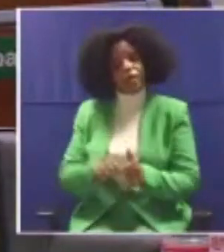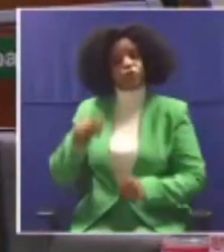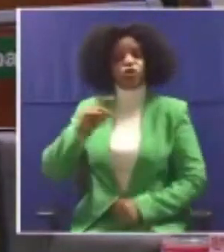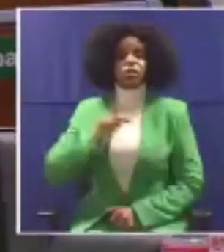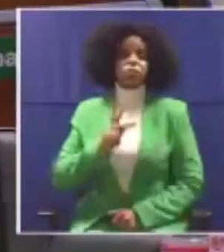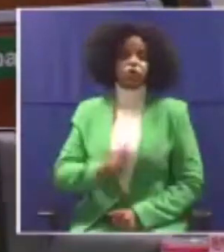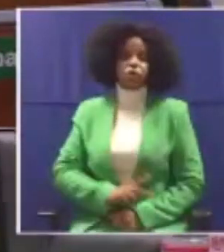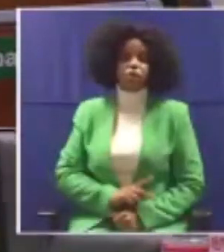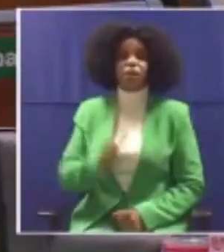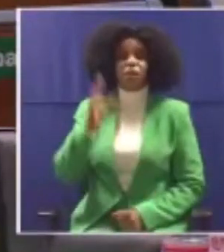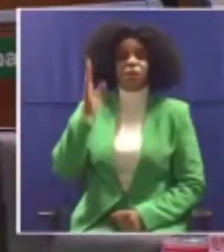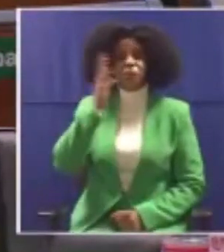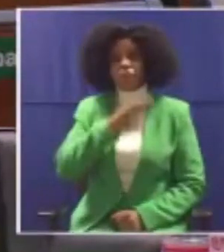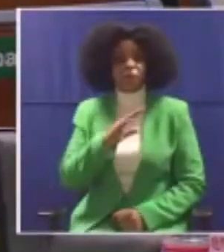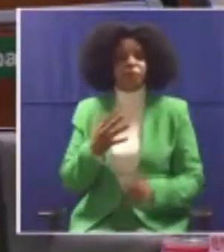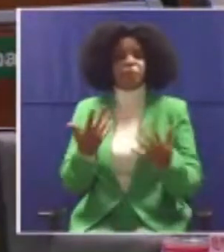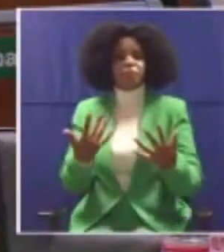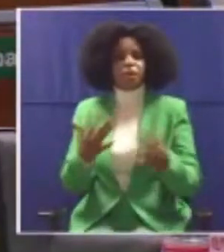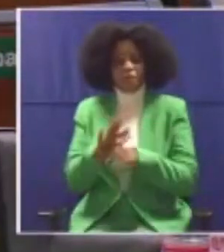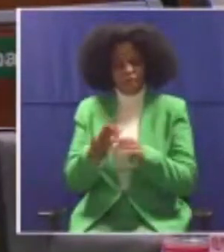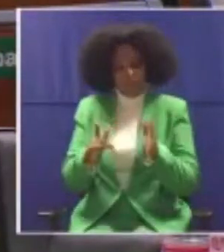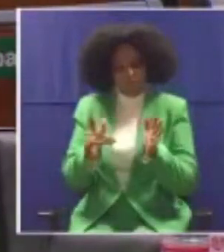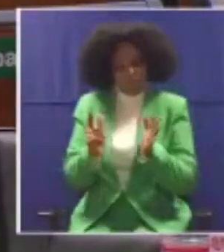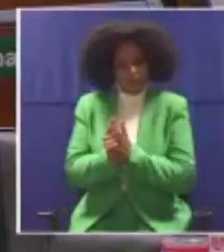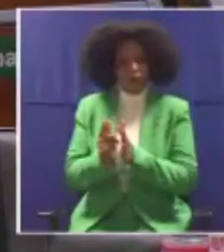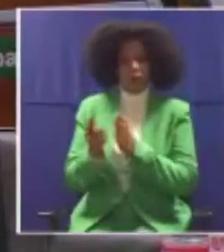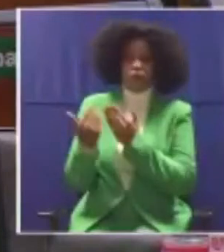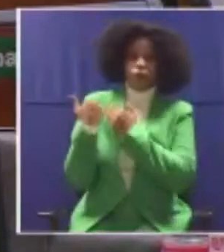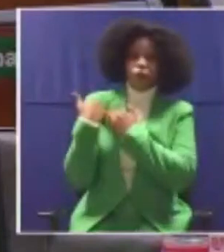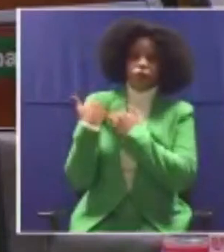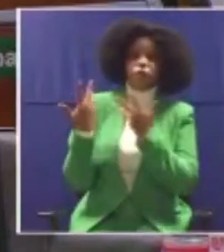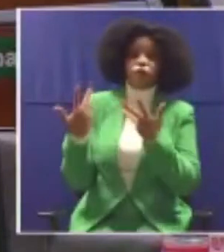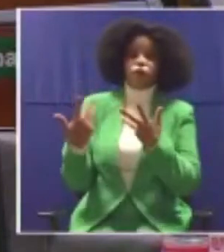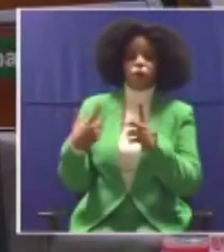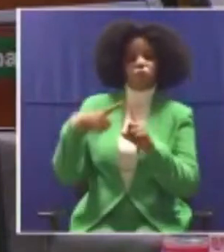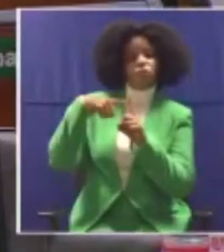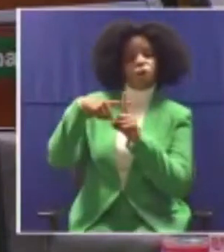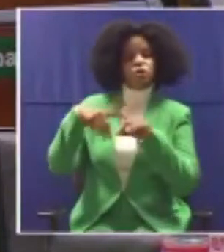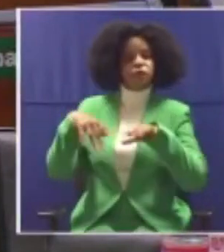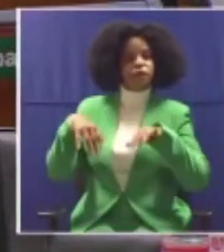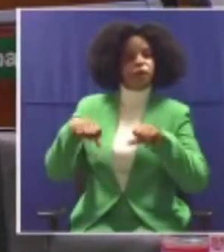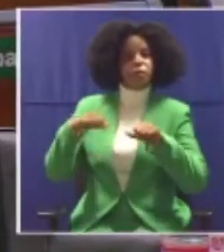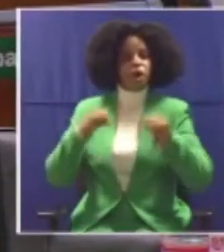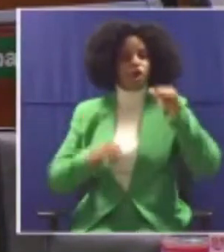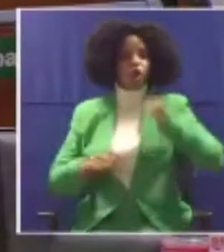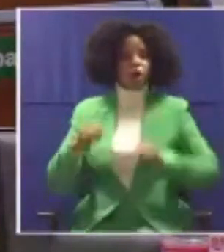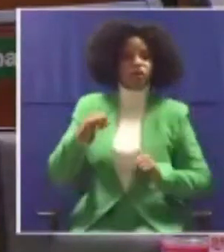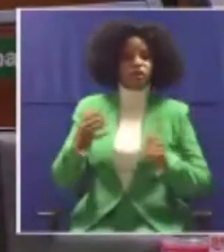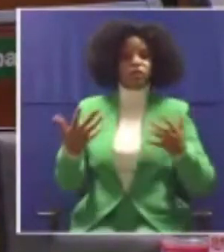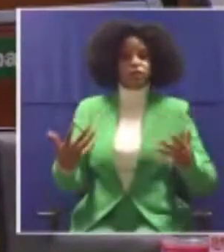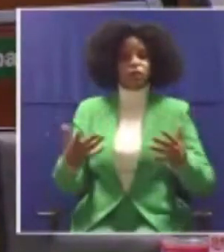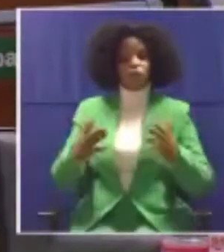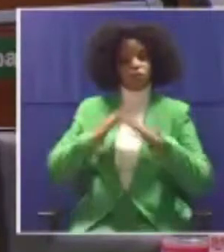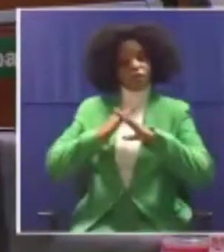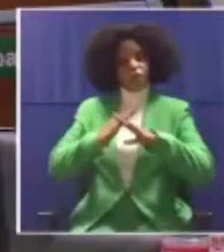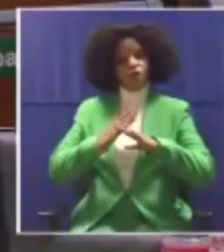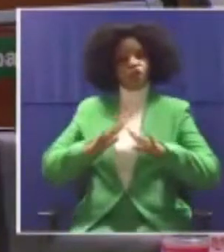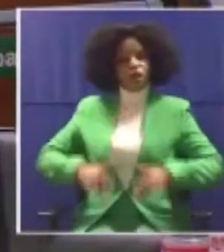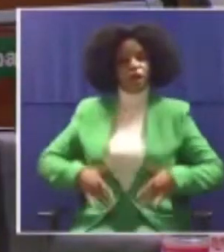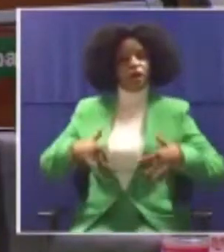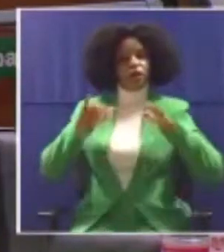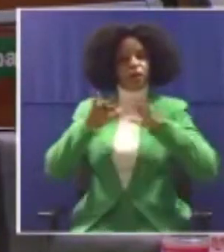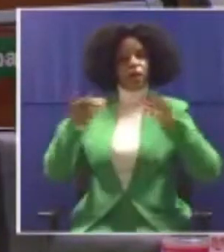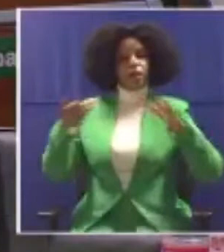moral, legal, and reciprocal duty to take positive action to defend the lives of Ugandans who face state-sponsored